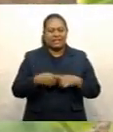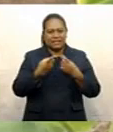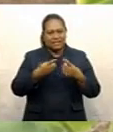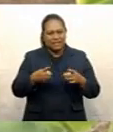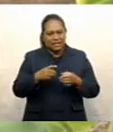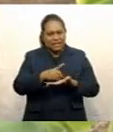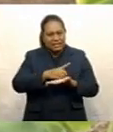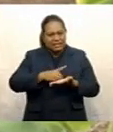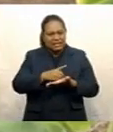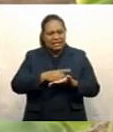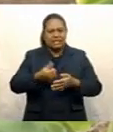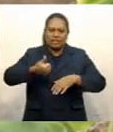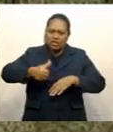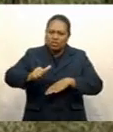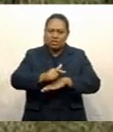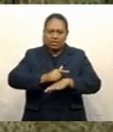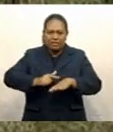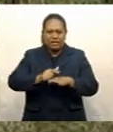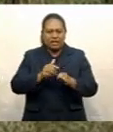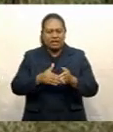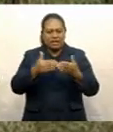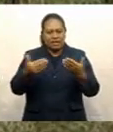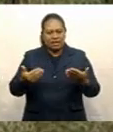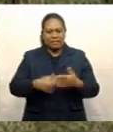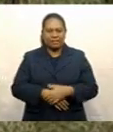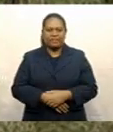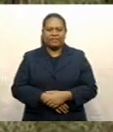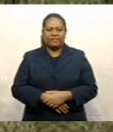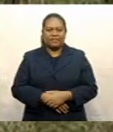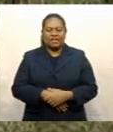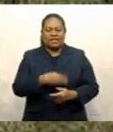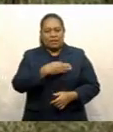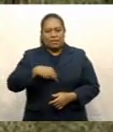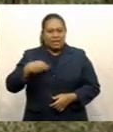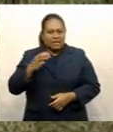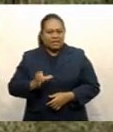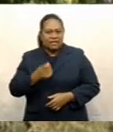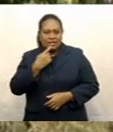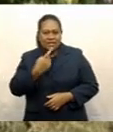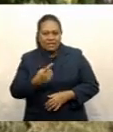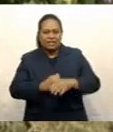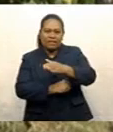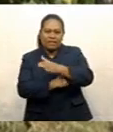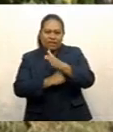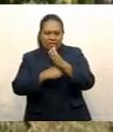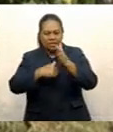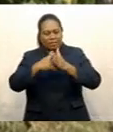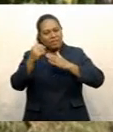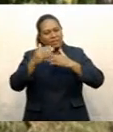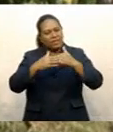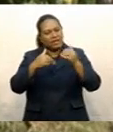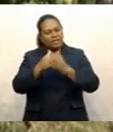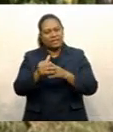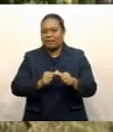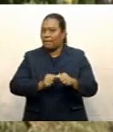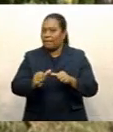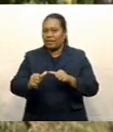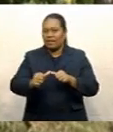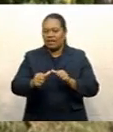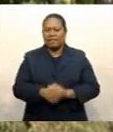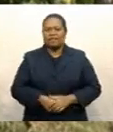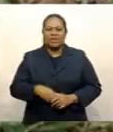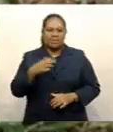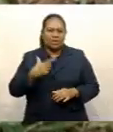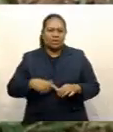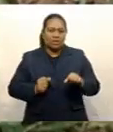rate of land use conversion is accelerating. Dr. Reddy adds that the foundation for building back better in the face of